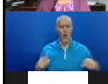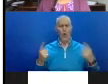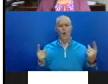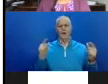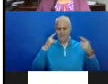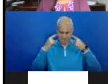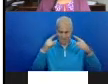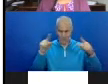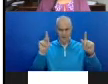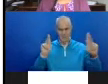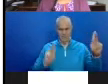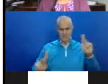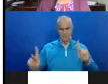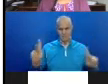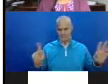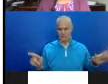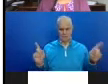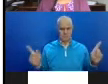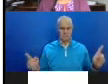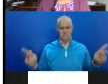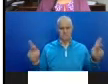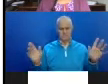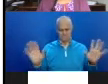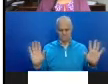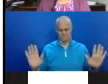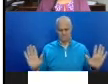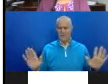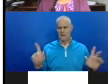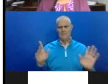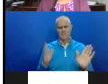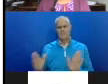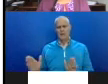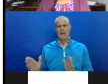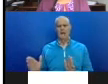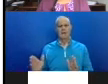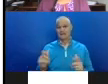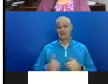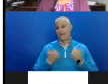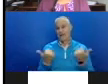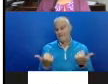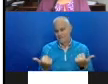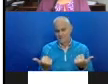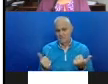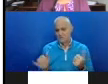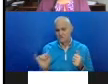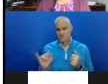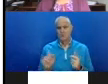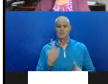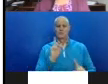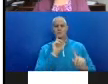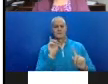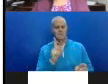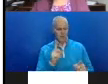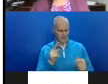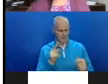in terms of that I'm talking about. But again, people need to be prepared to be able to, just in life, be able to respond when they've been